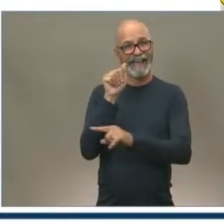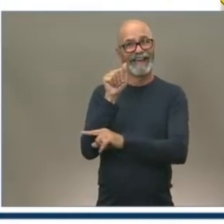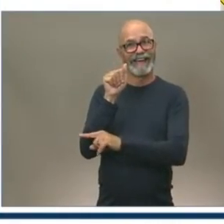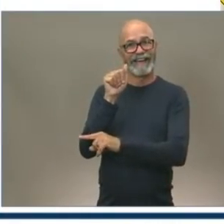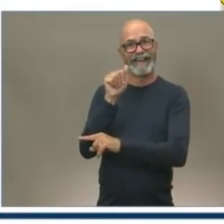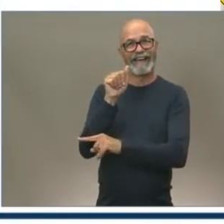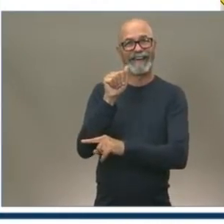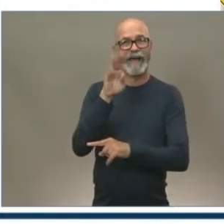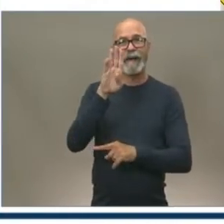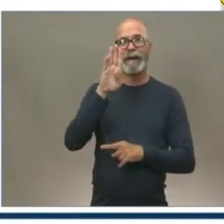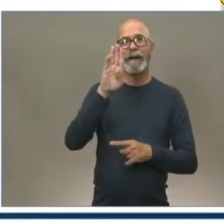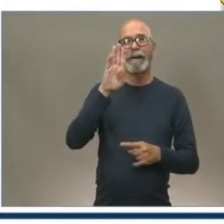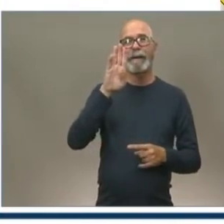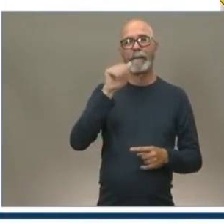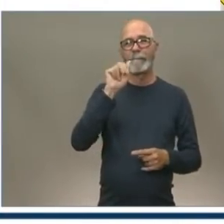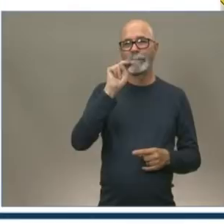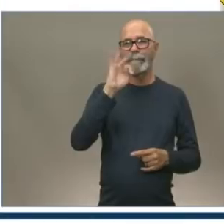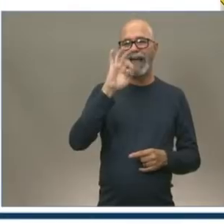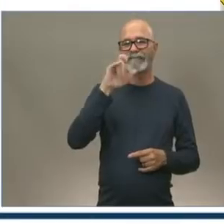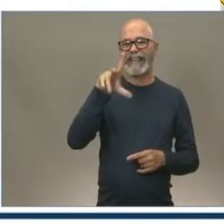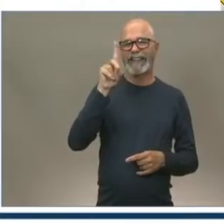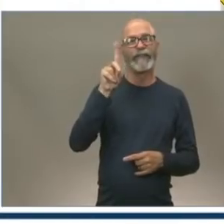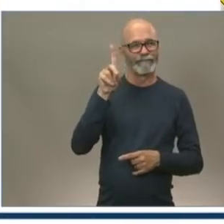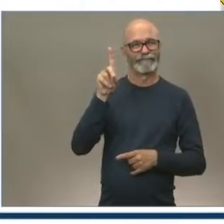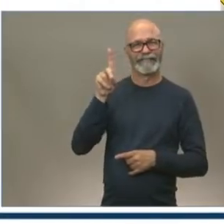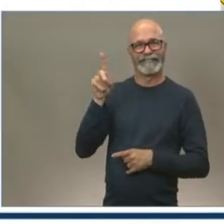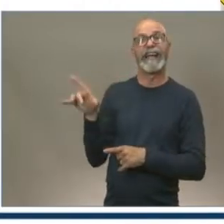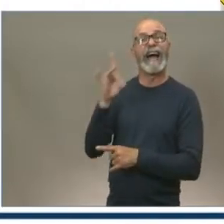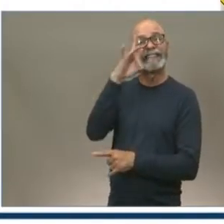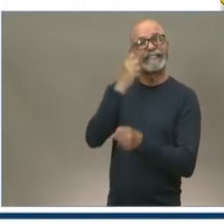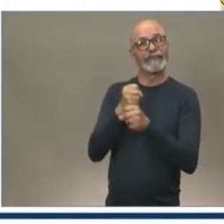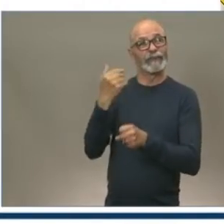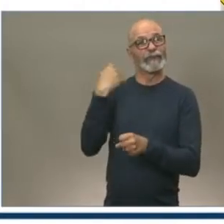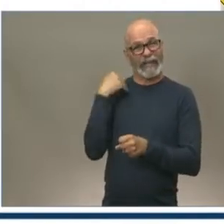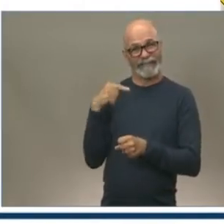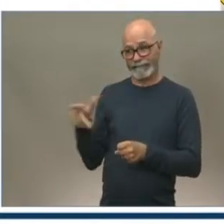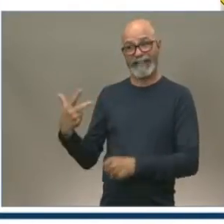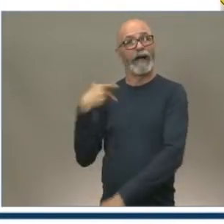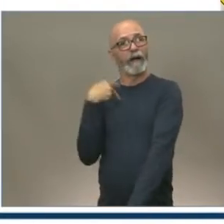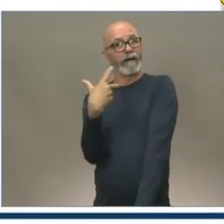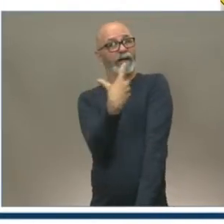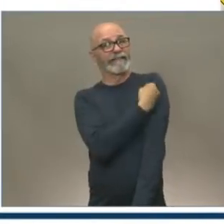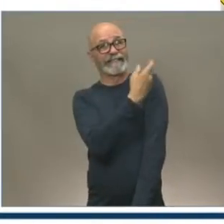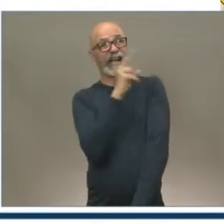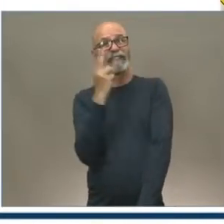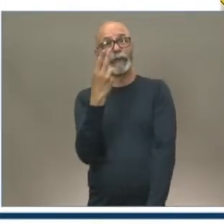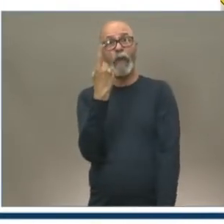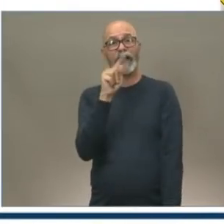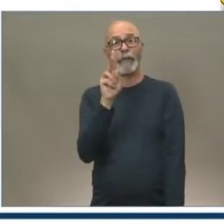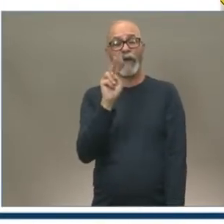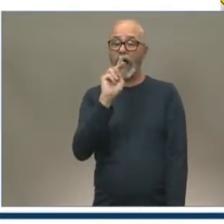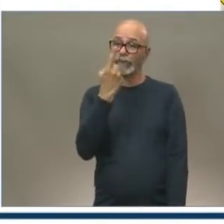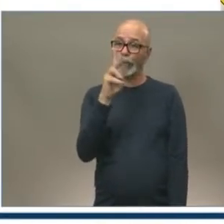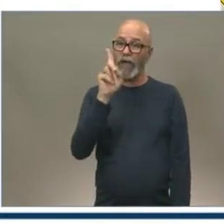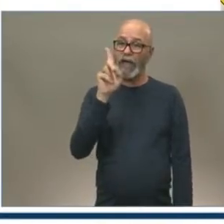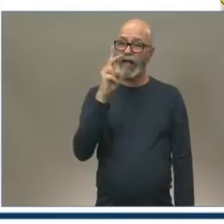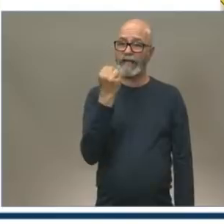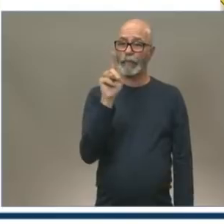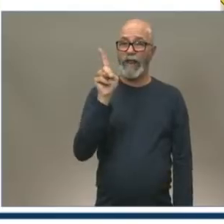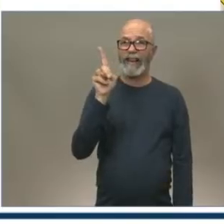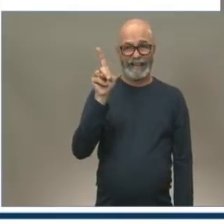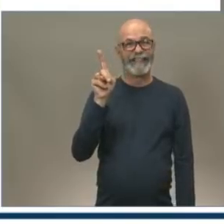ago. She hasn't lost her touch, and I told her that she needs to be there when I come back from my second dose of the COVID